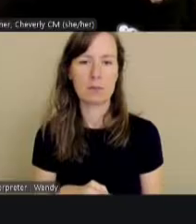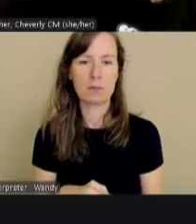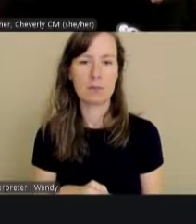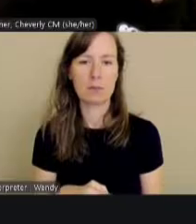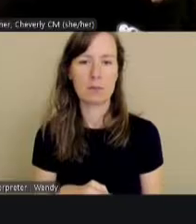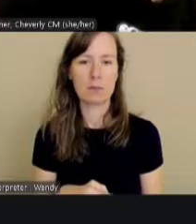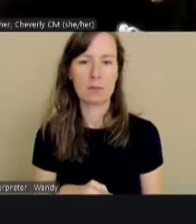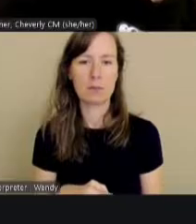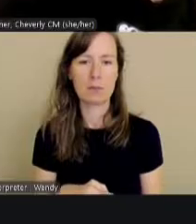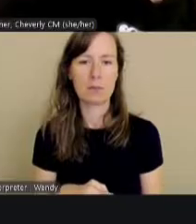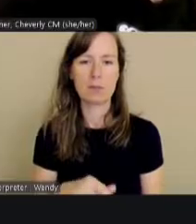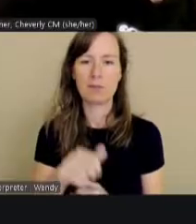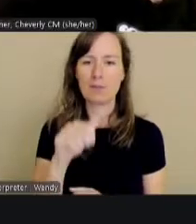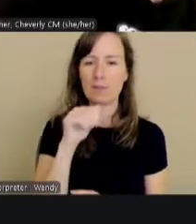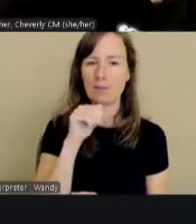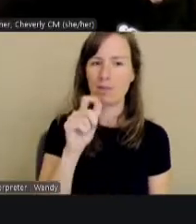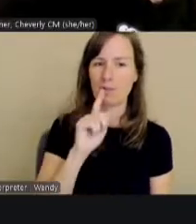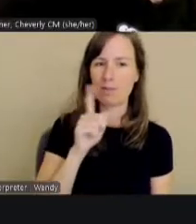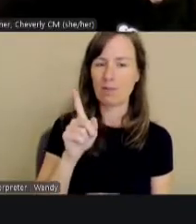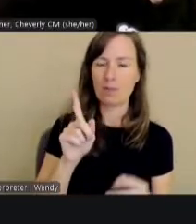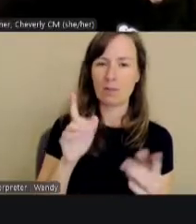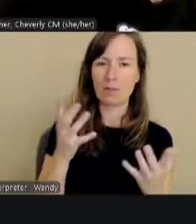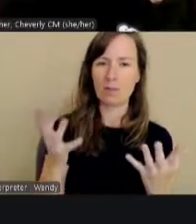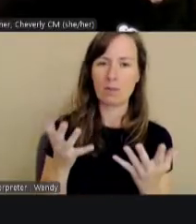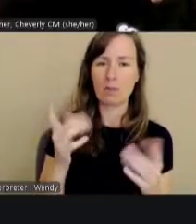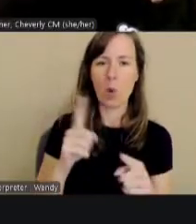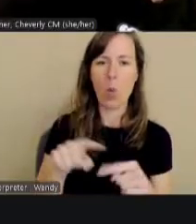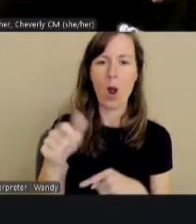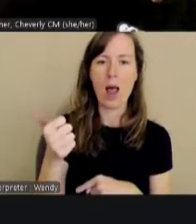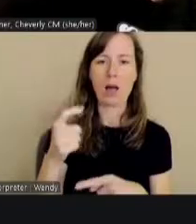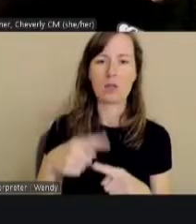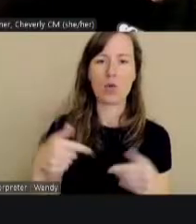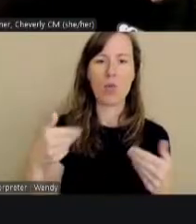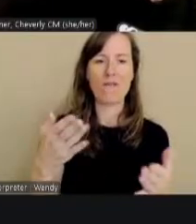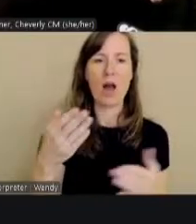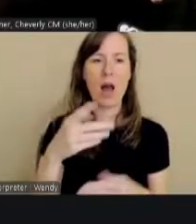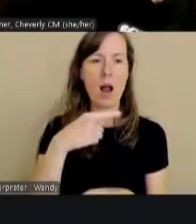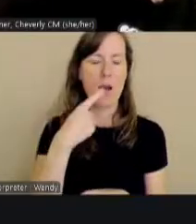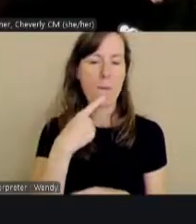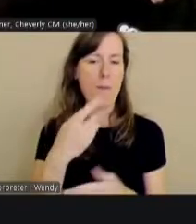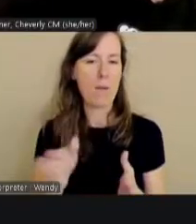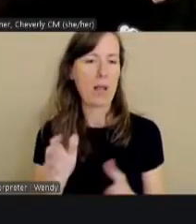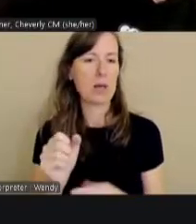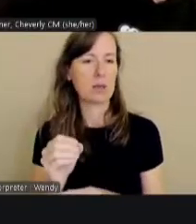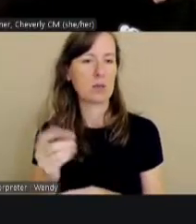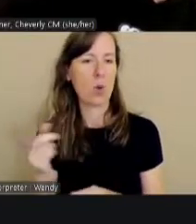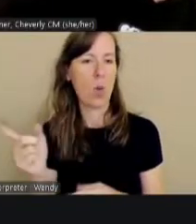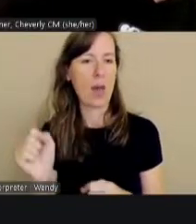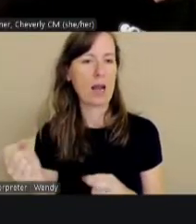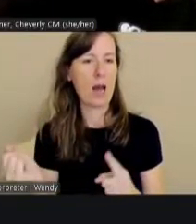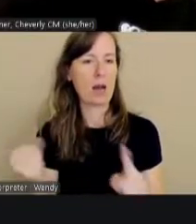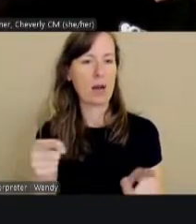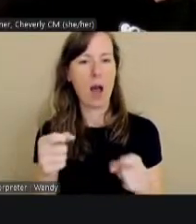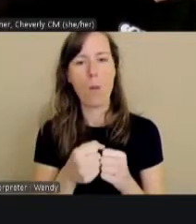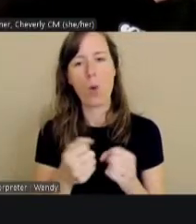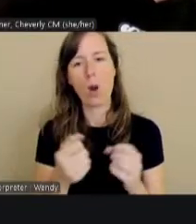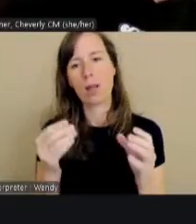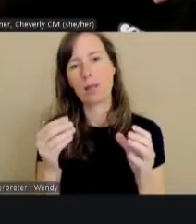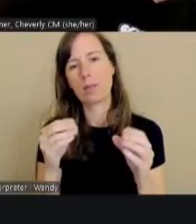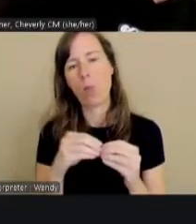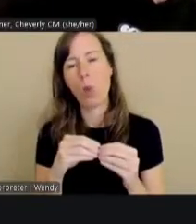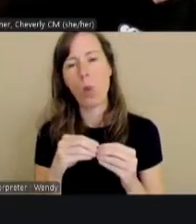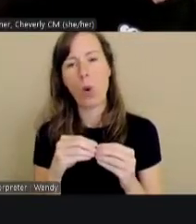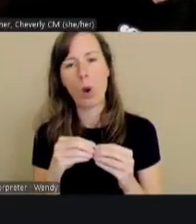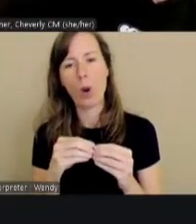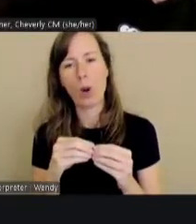Yeah, I'm not sure what else to provide the public so they can come in with more than just,